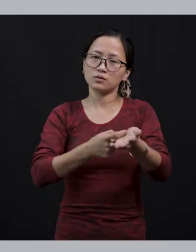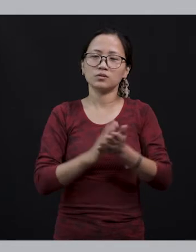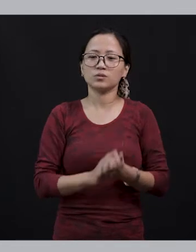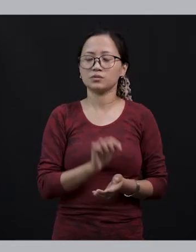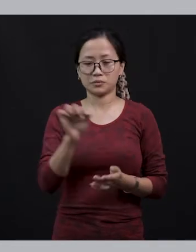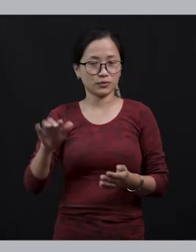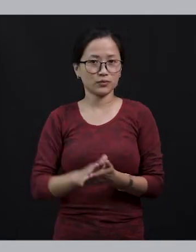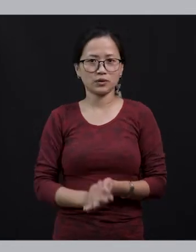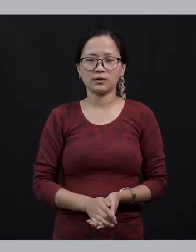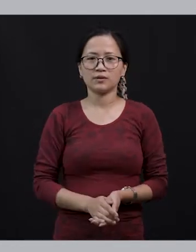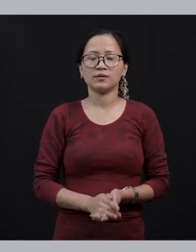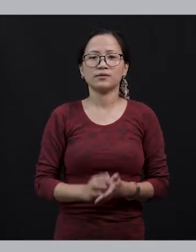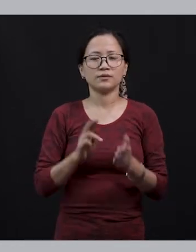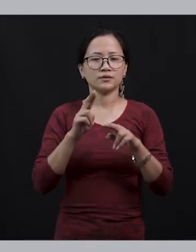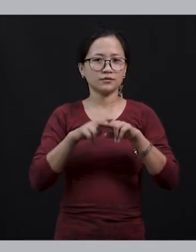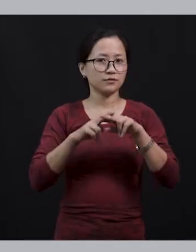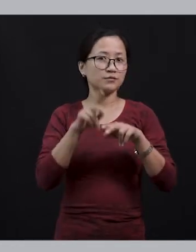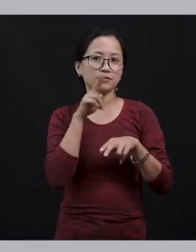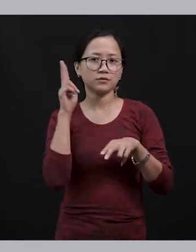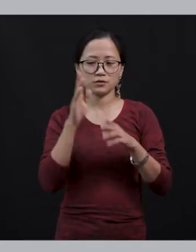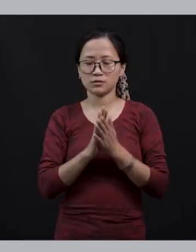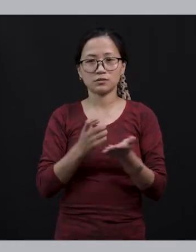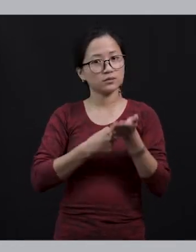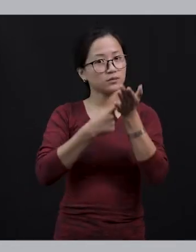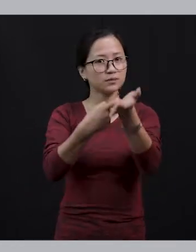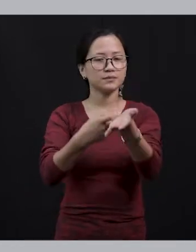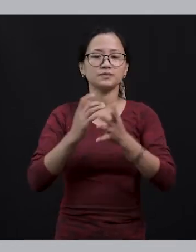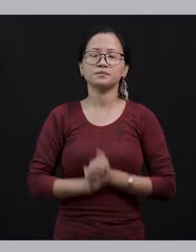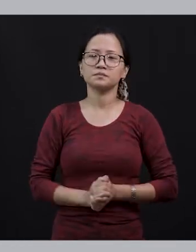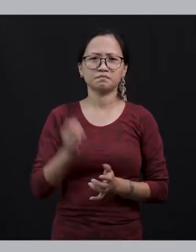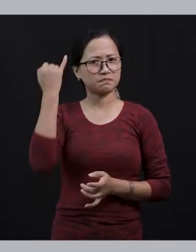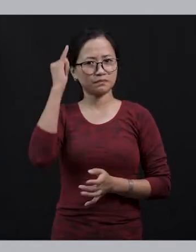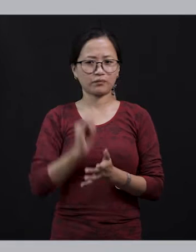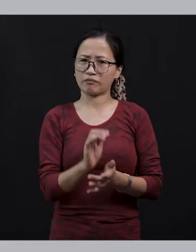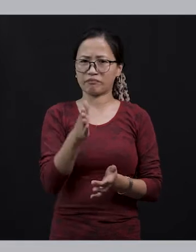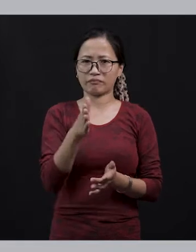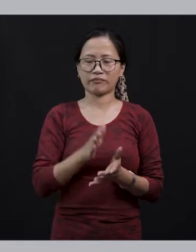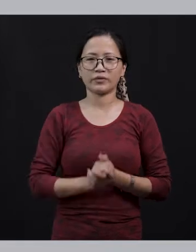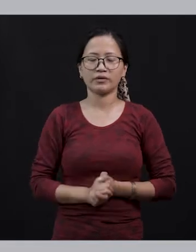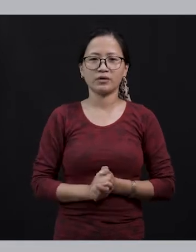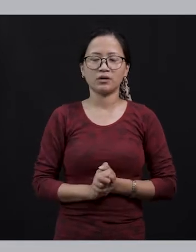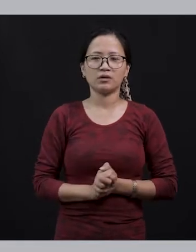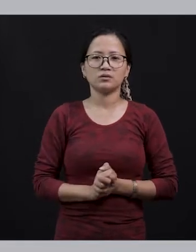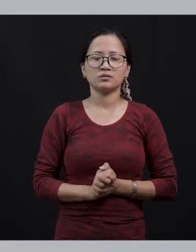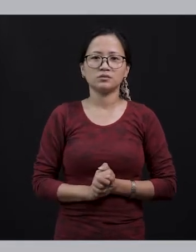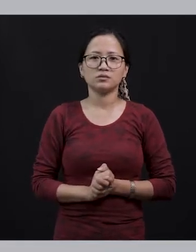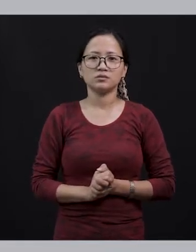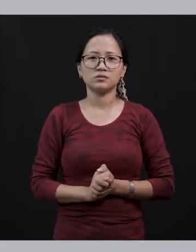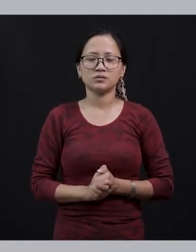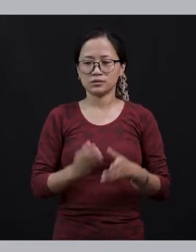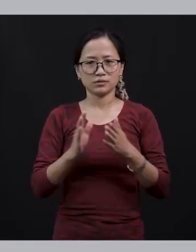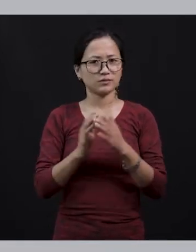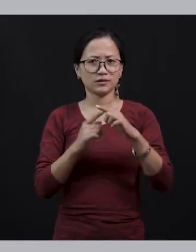a absolute foreign rule. We had no idea about these they were not